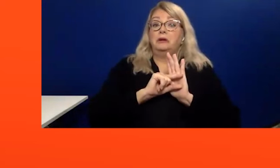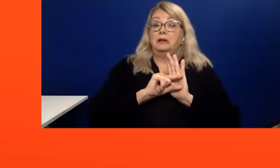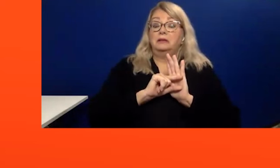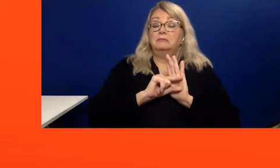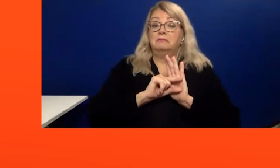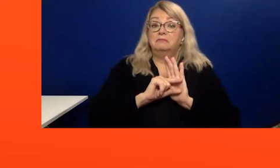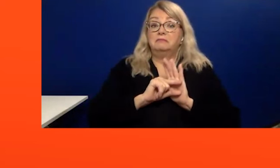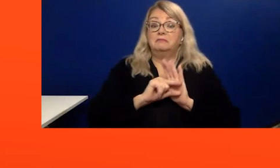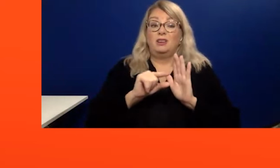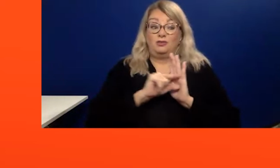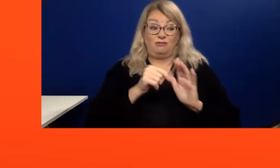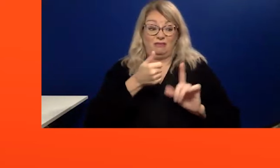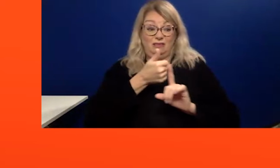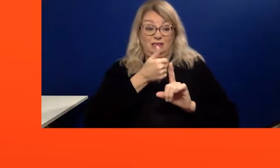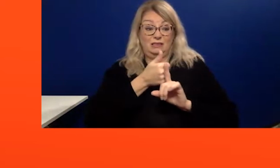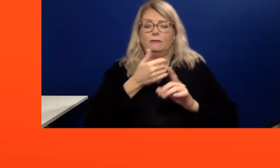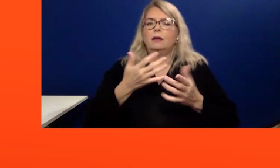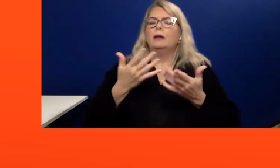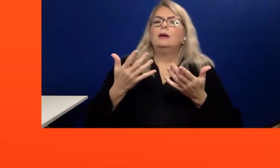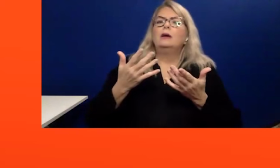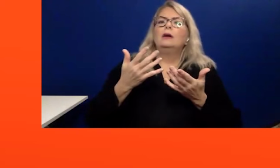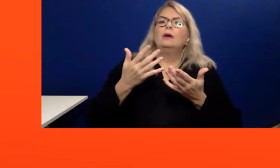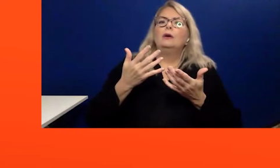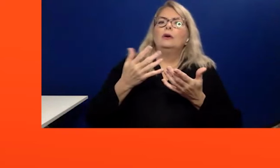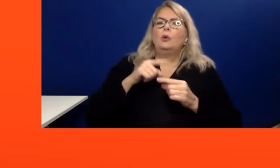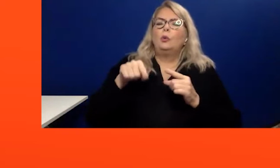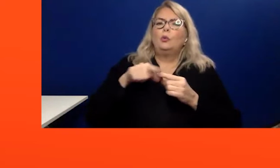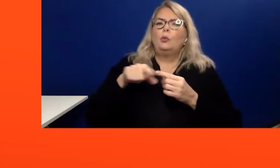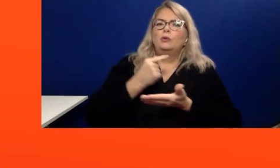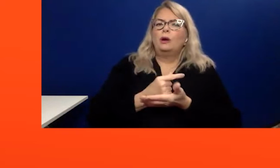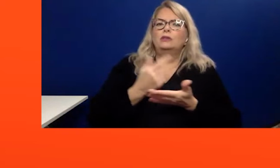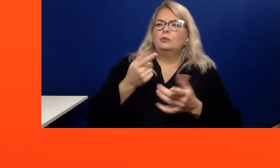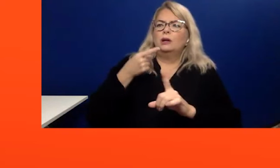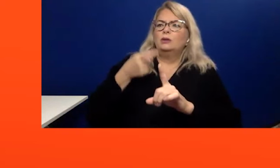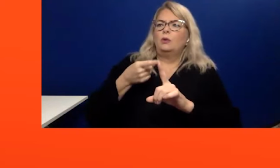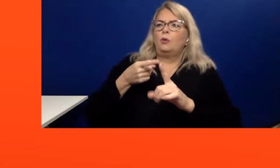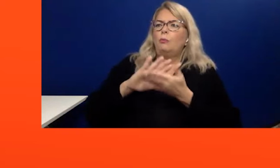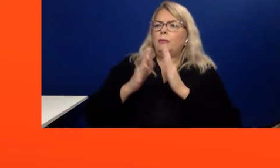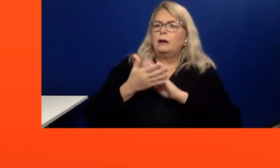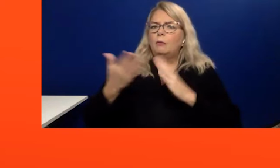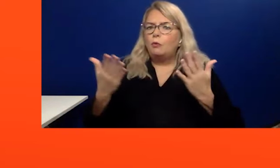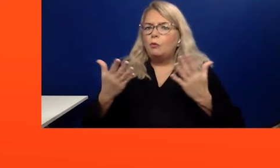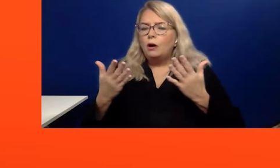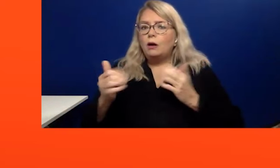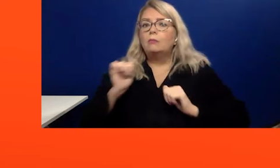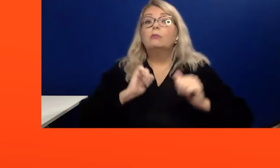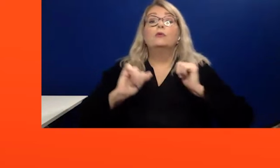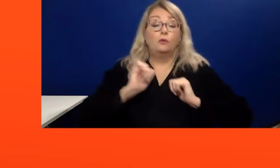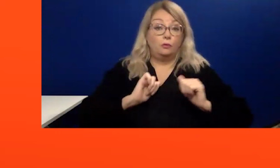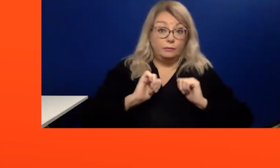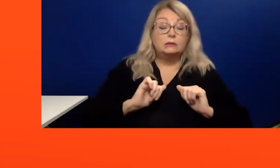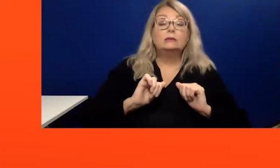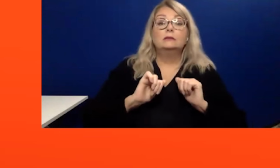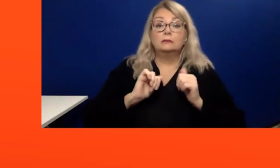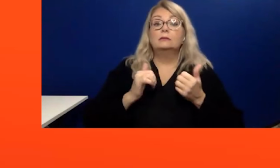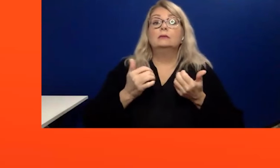that necessarily, what's their goal once they graduate? Performance. Performance, and what are they going